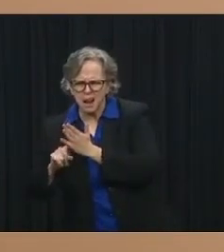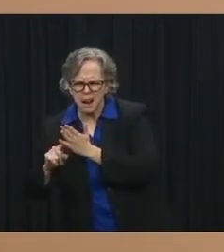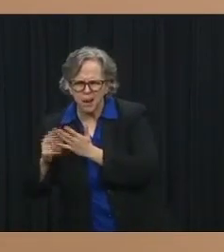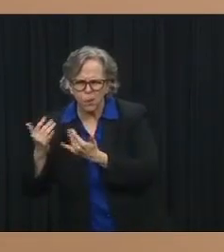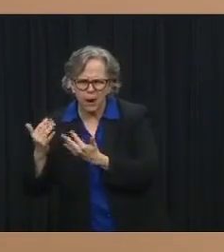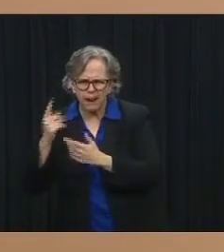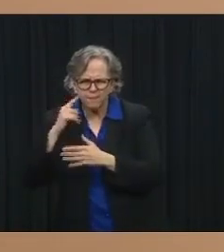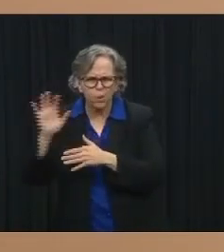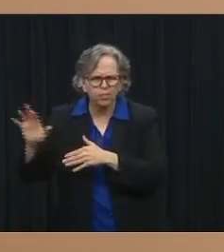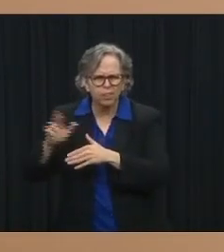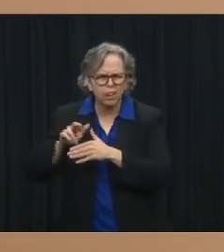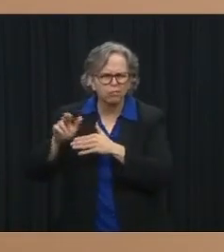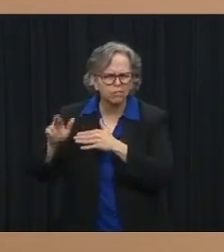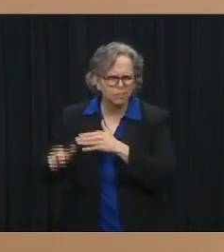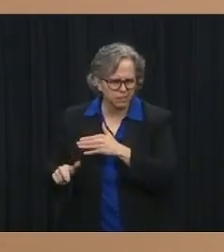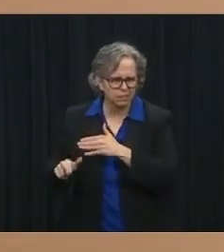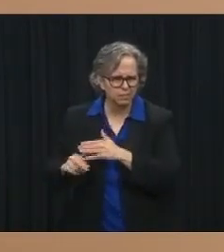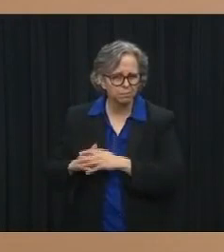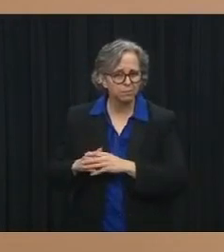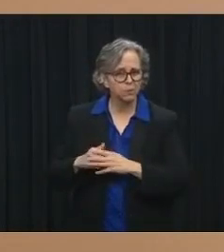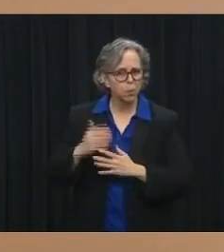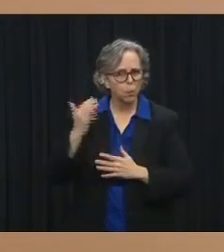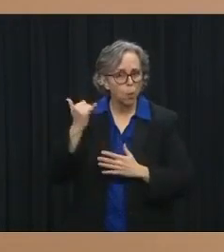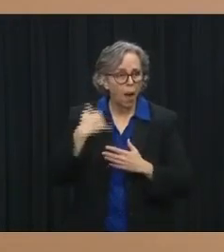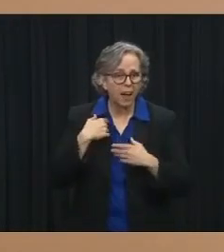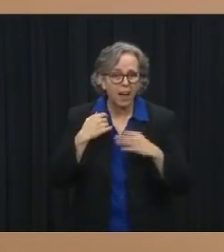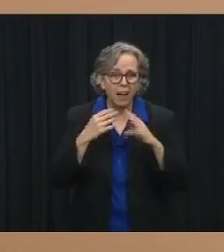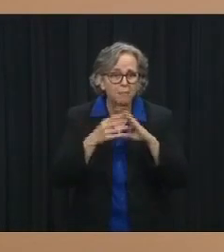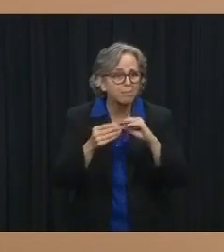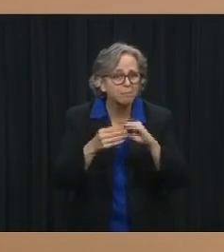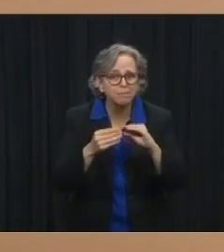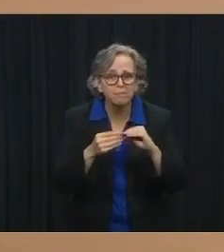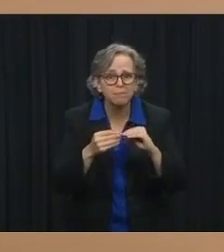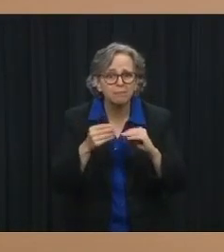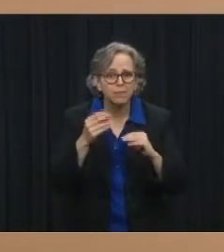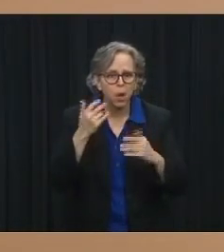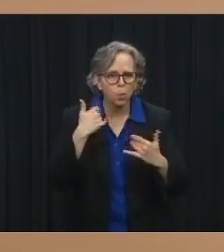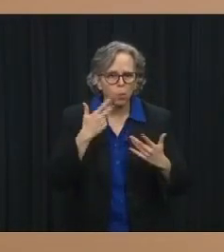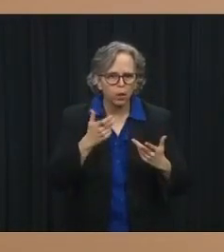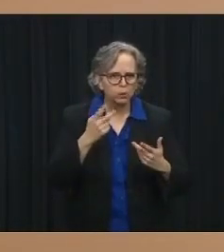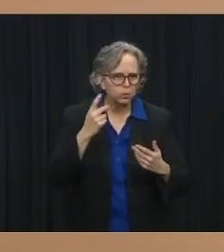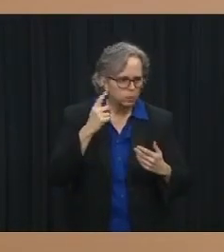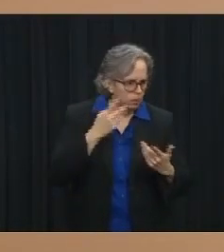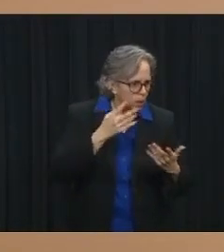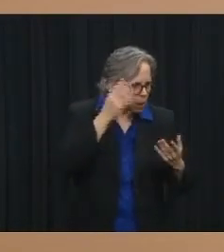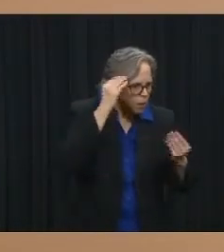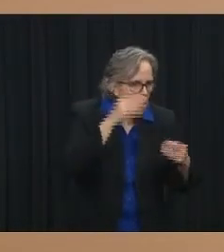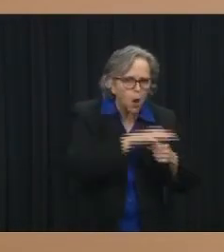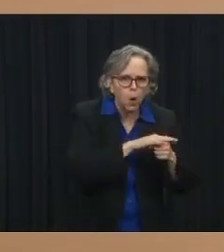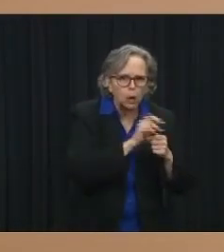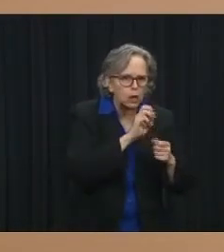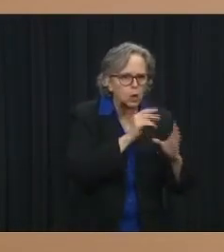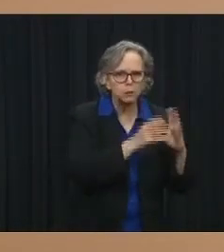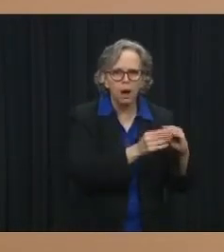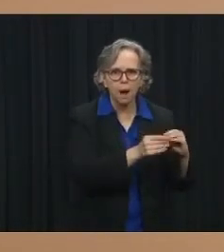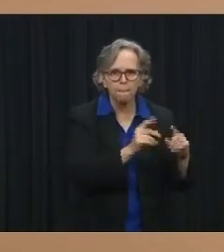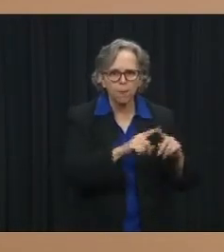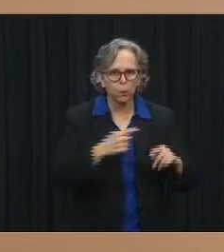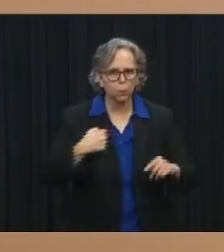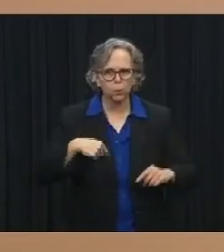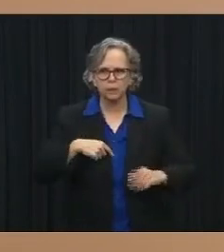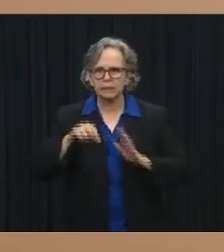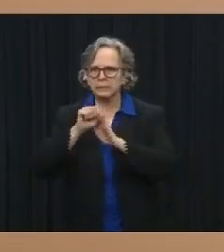at a local level before things are confirmed in our state system. So I just want to acknowledge that. Even